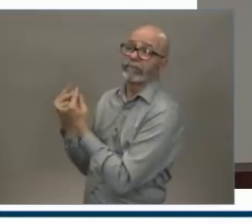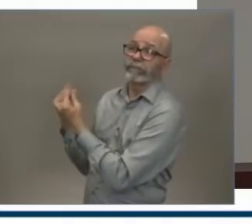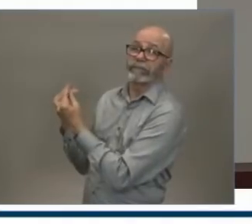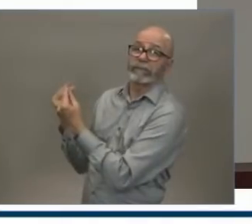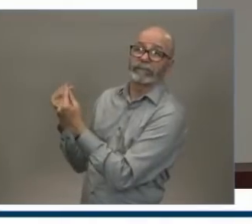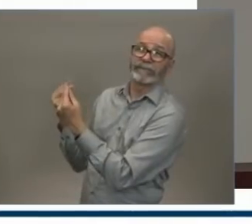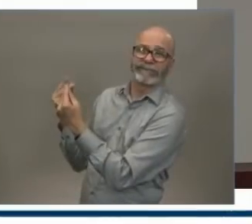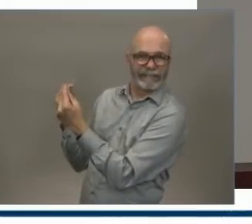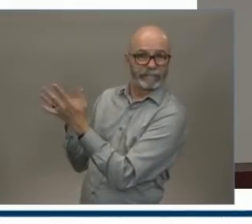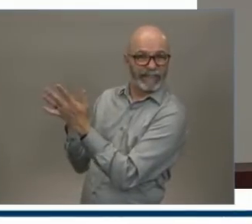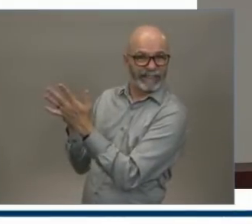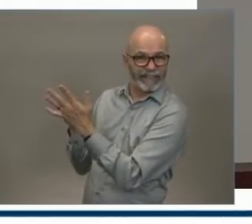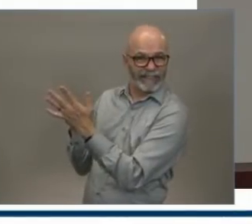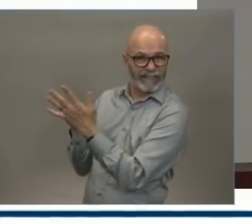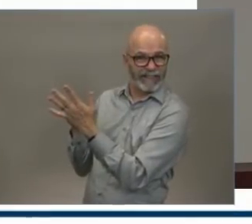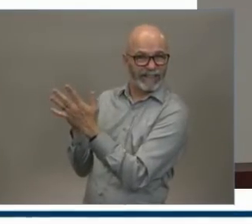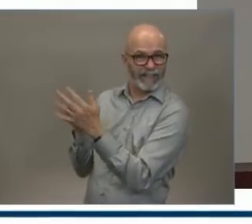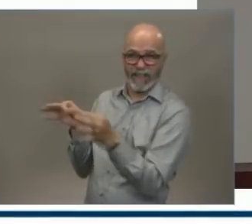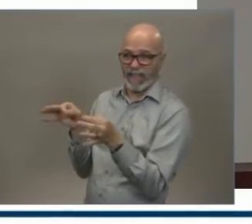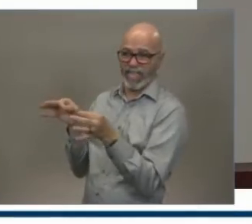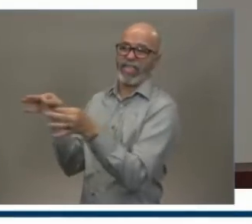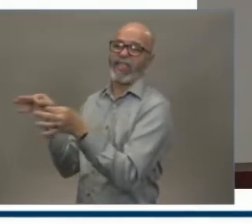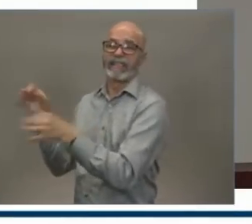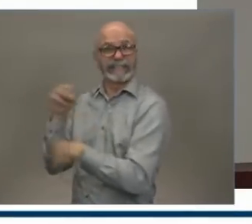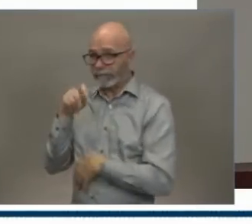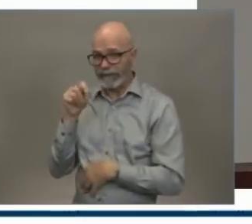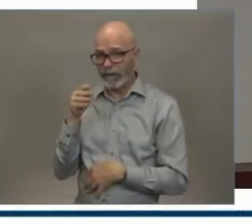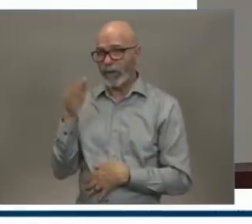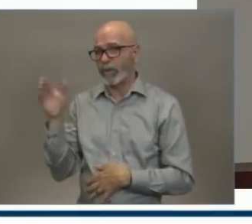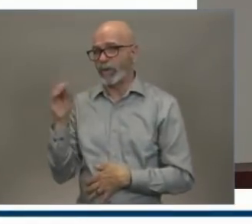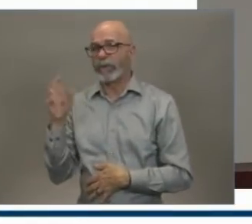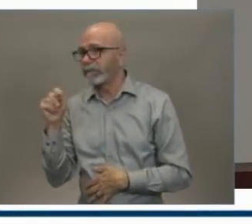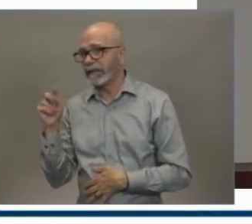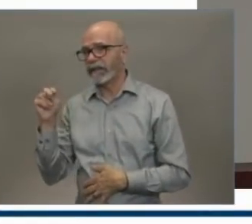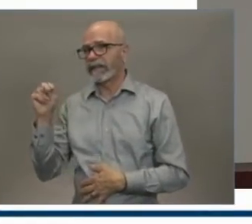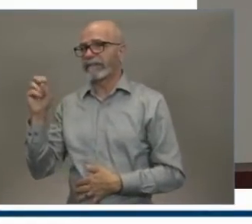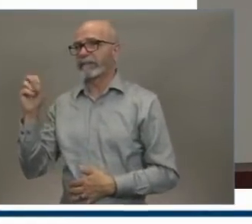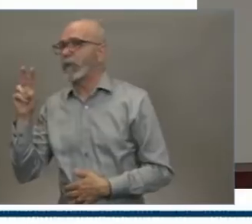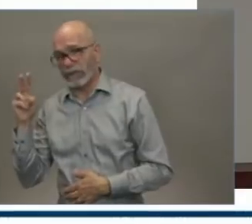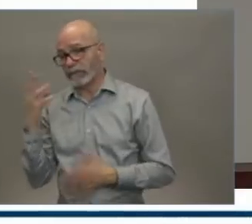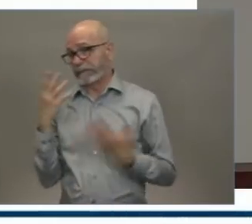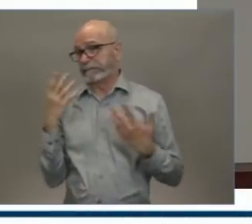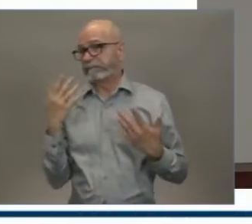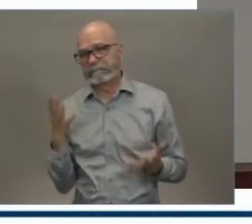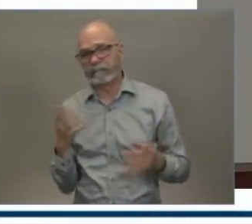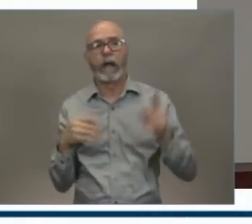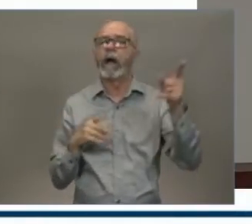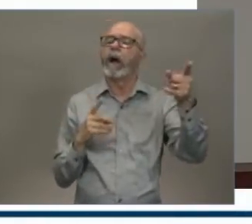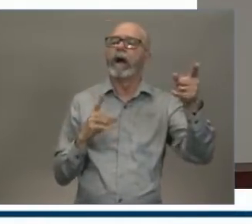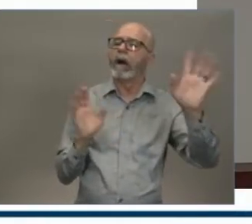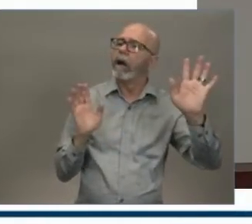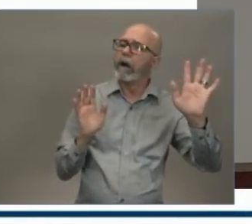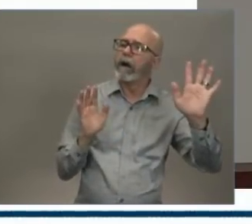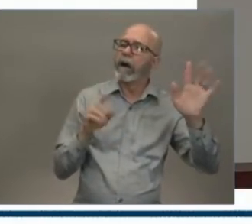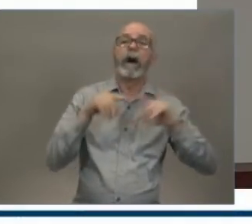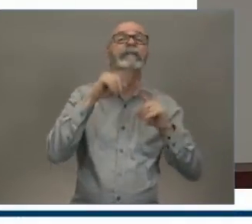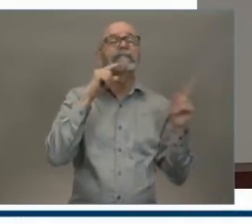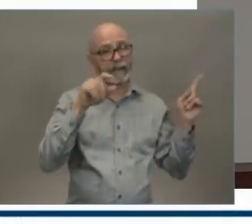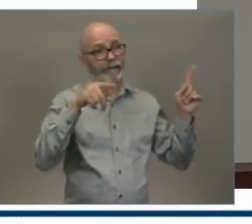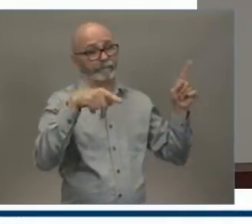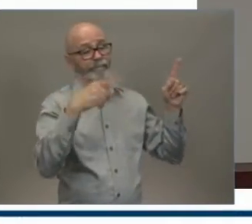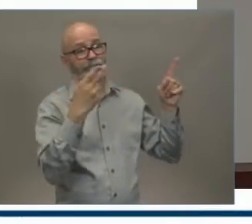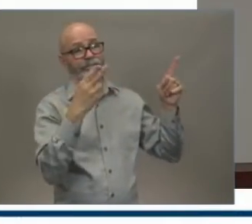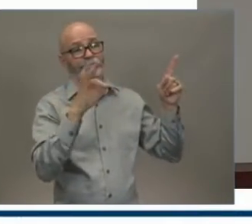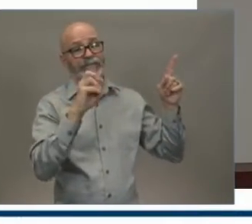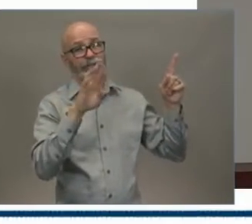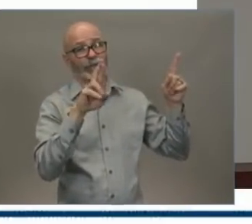again on Tuesday, and as I said in my remarks today, every indication we have from Pfizer is that this is very short term, and even within the